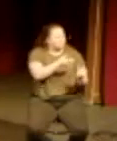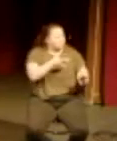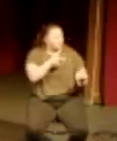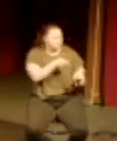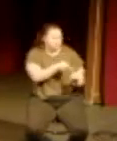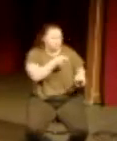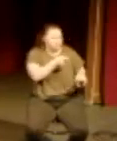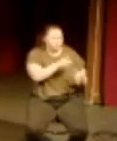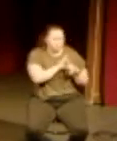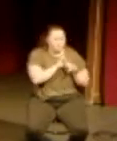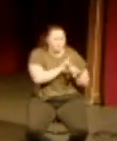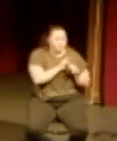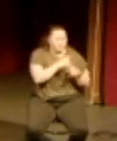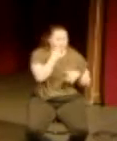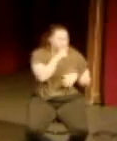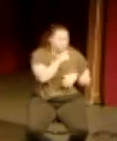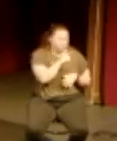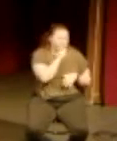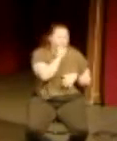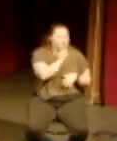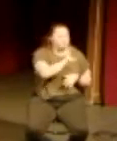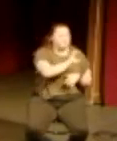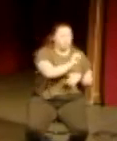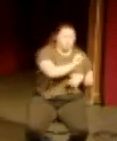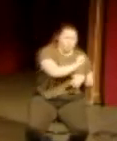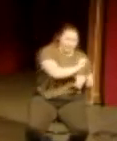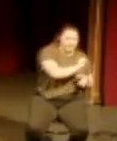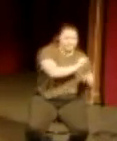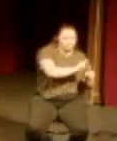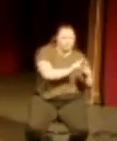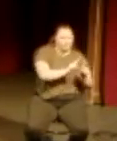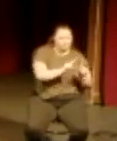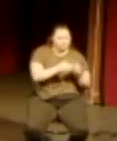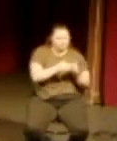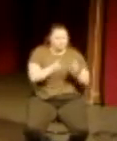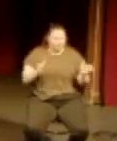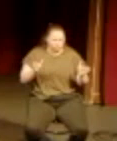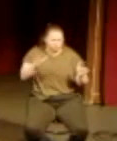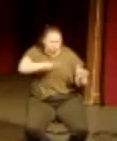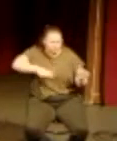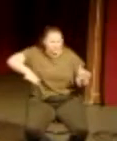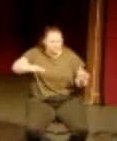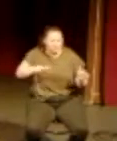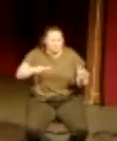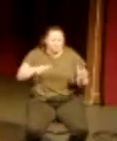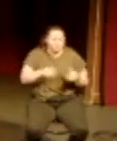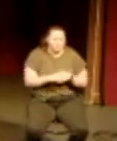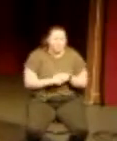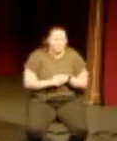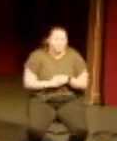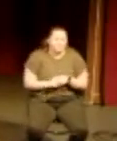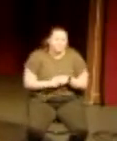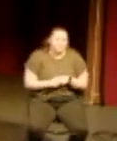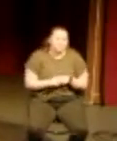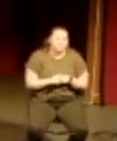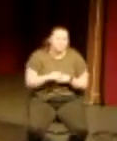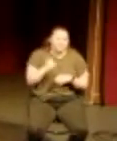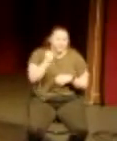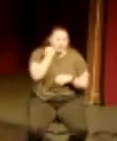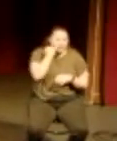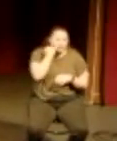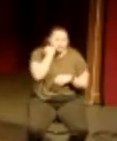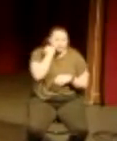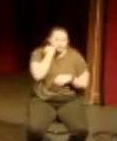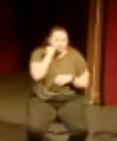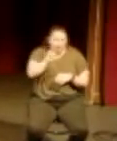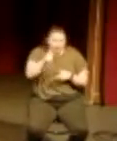relationship, not really for COS, but for the entire region. This really isn't a COS thing so much as it's a region thing, and if nobody else is gonna care